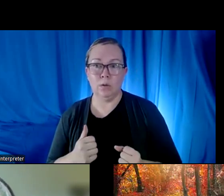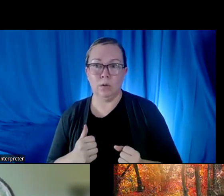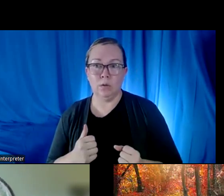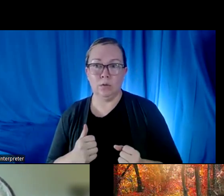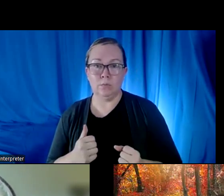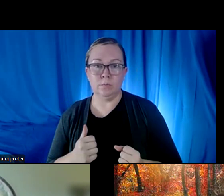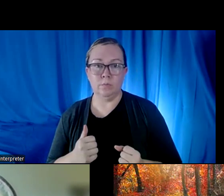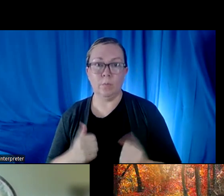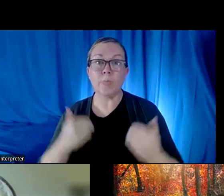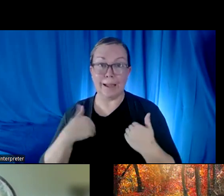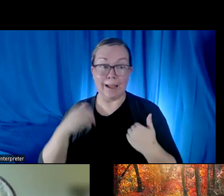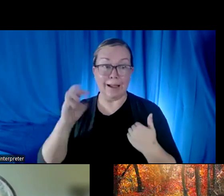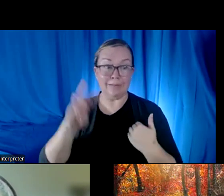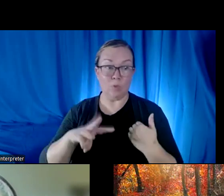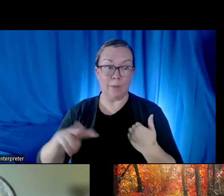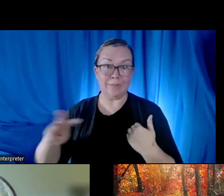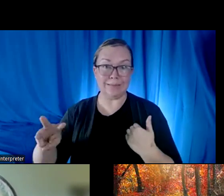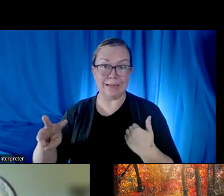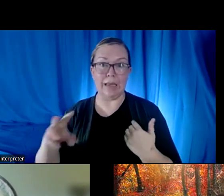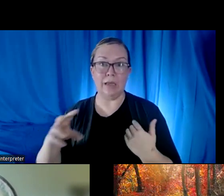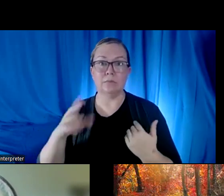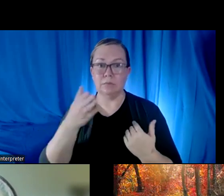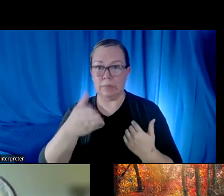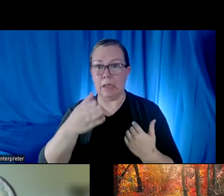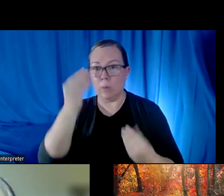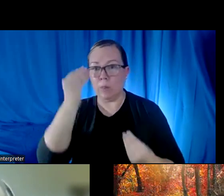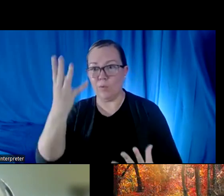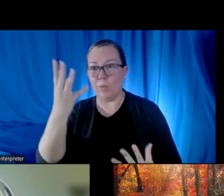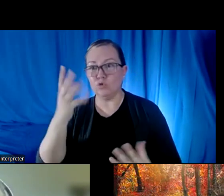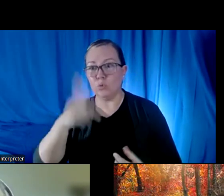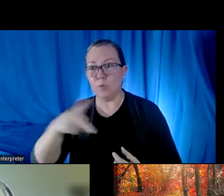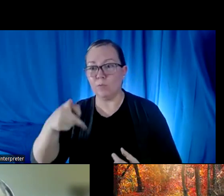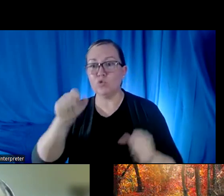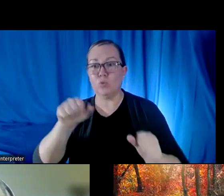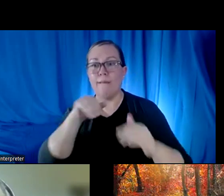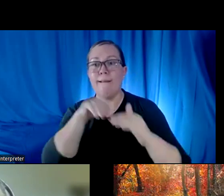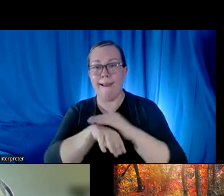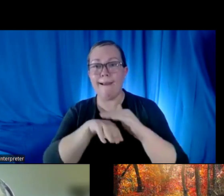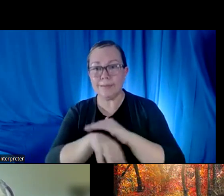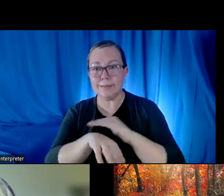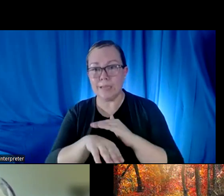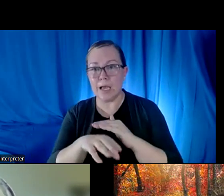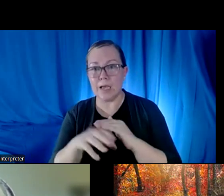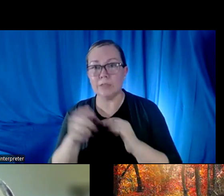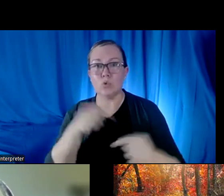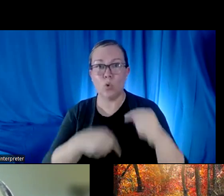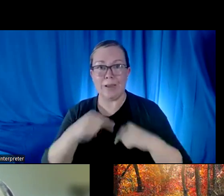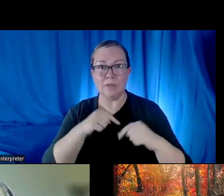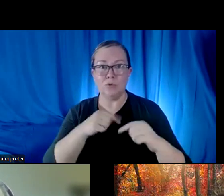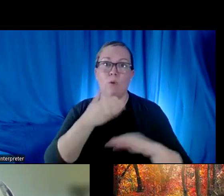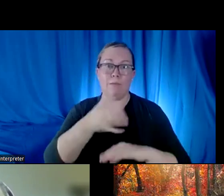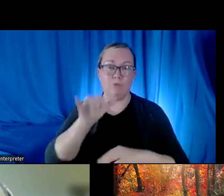the website and the information in the PowerPoint for you to access and go back to after this